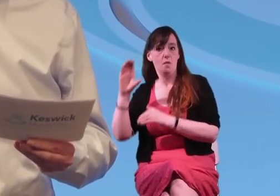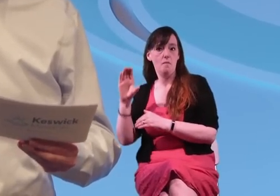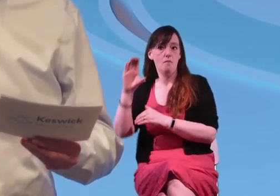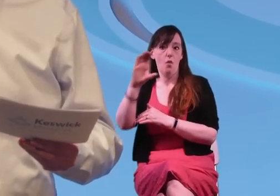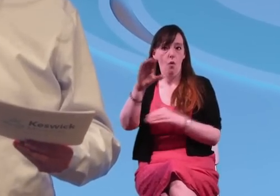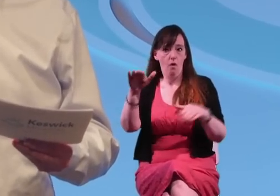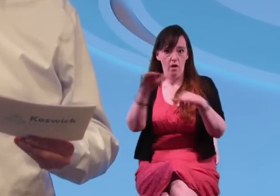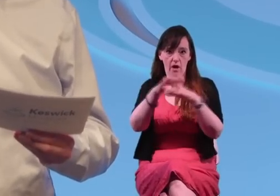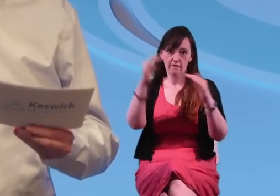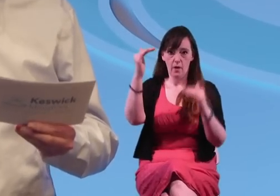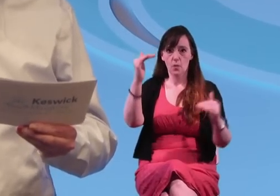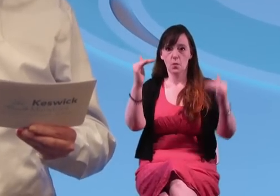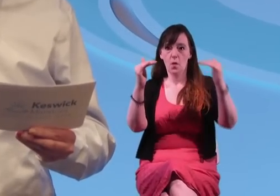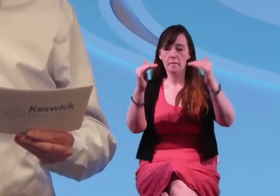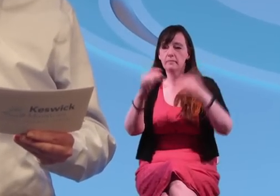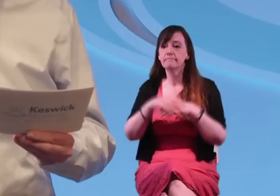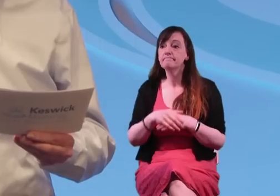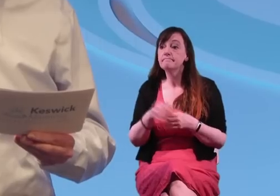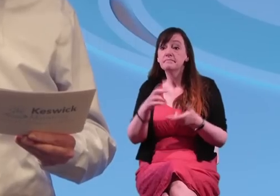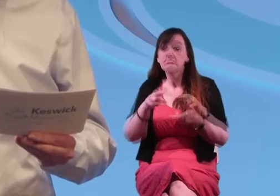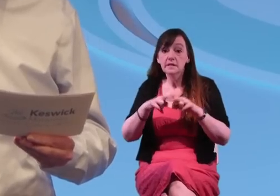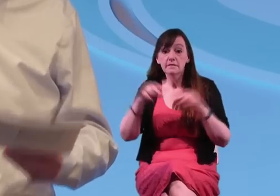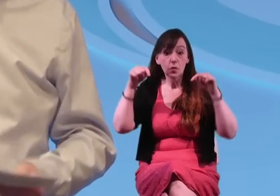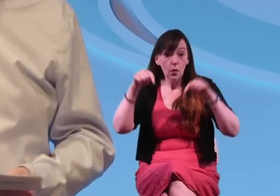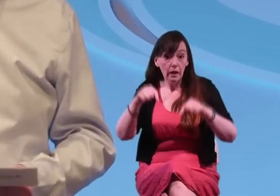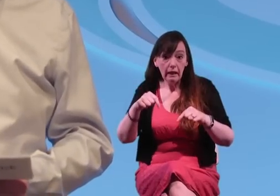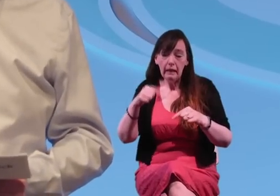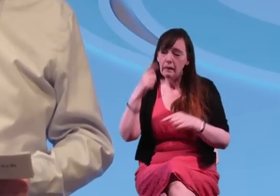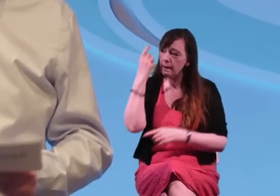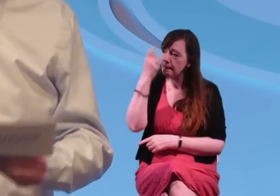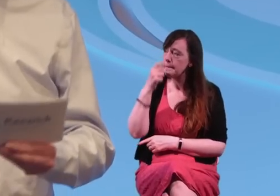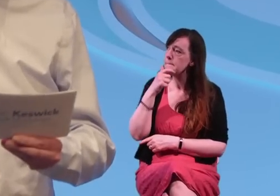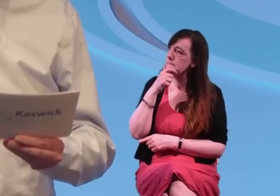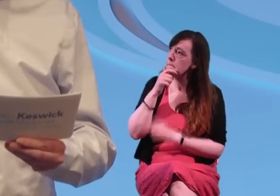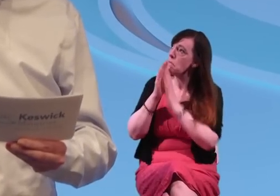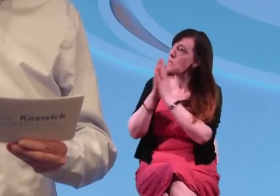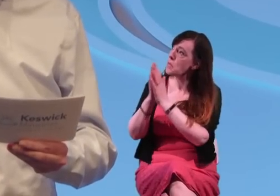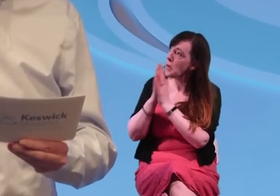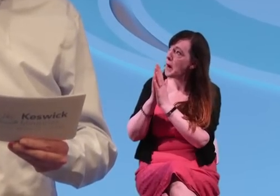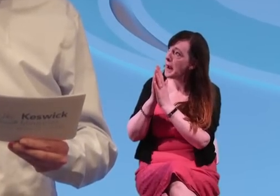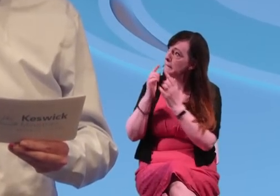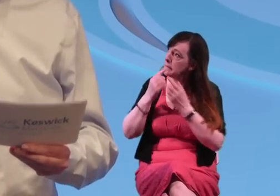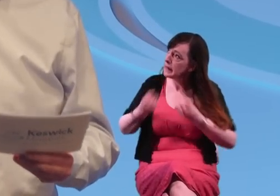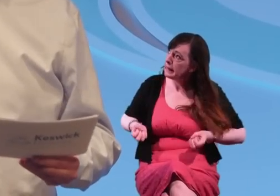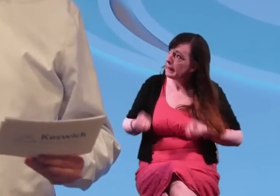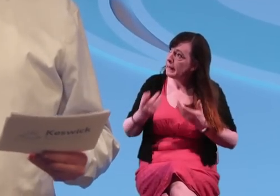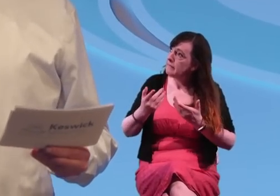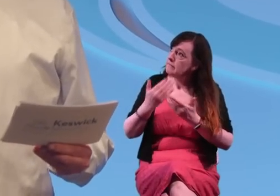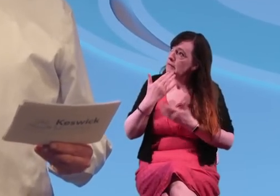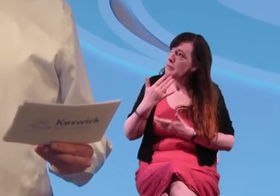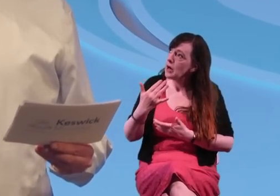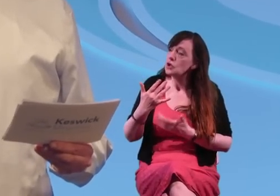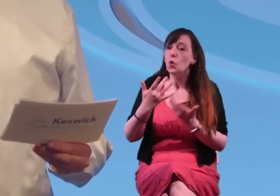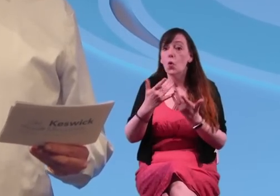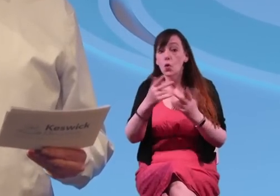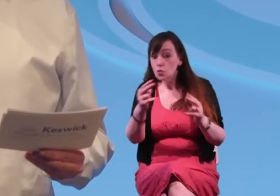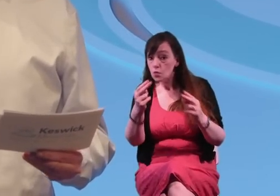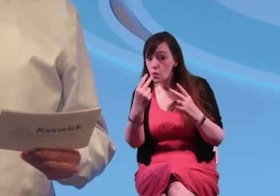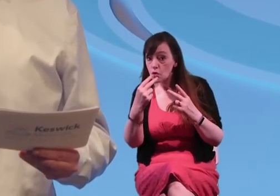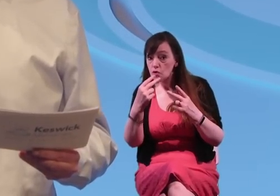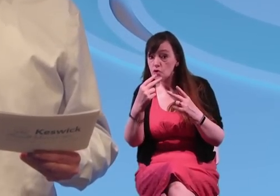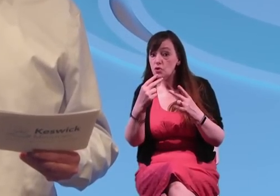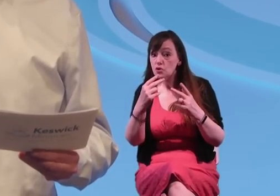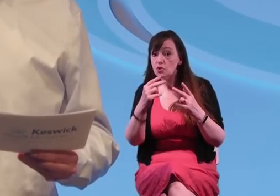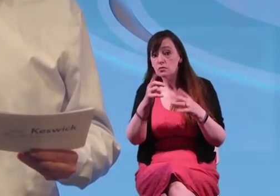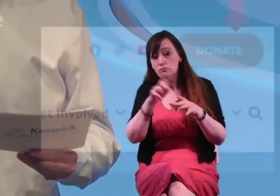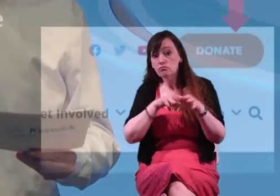here in person or watching online. All of the ministry depends on your generosity. Just as an indication, it